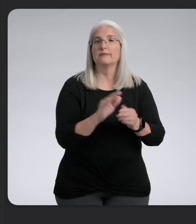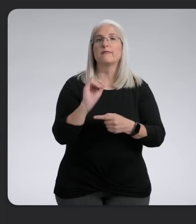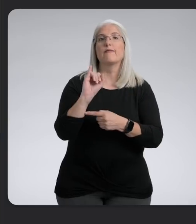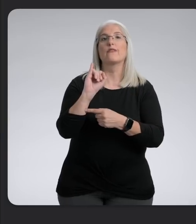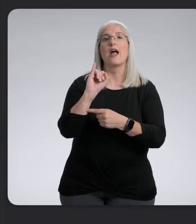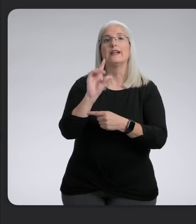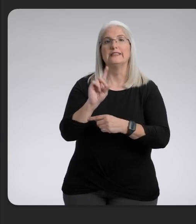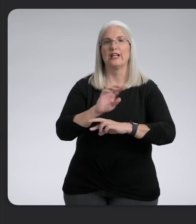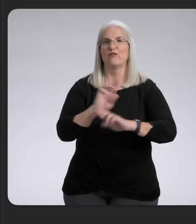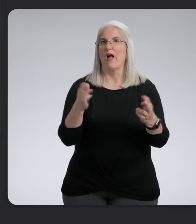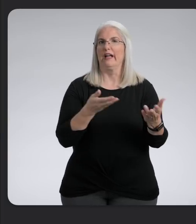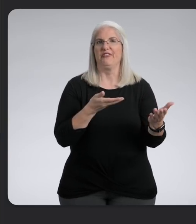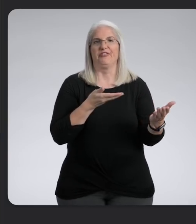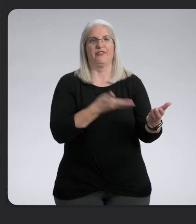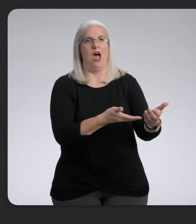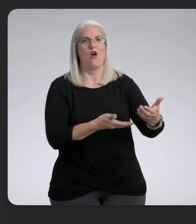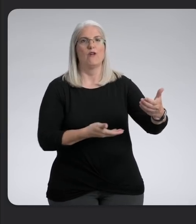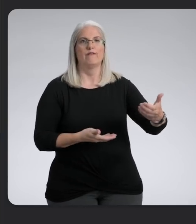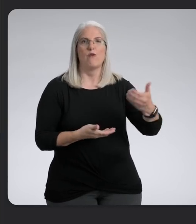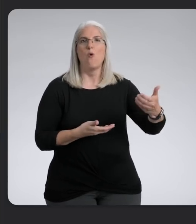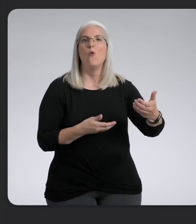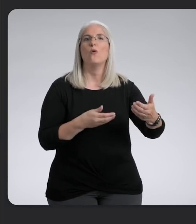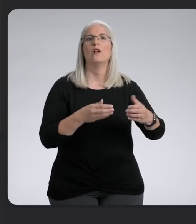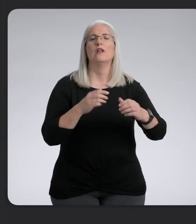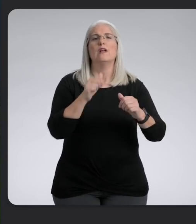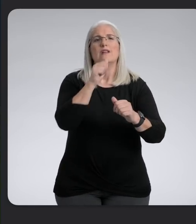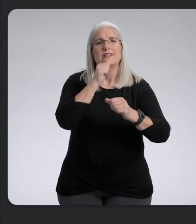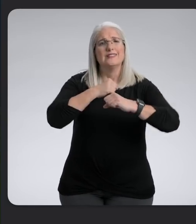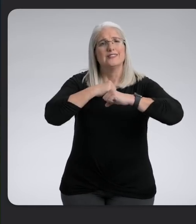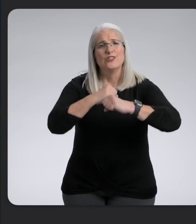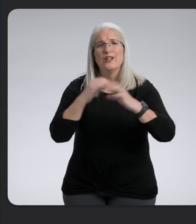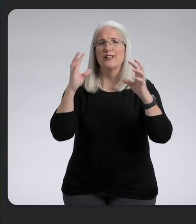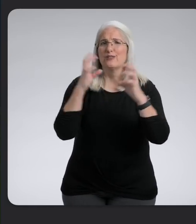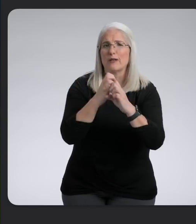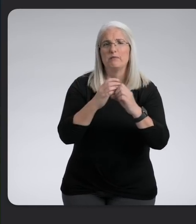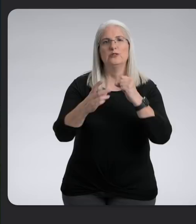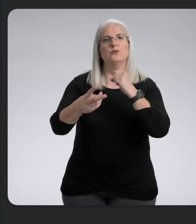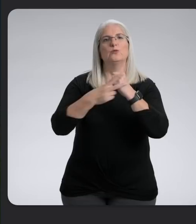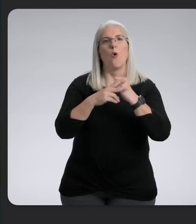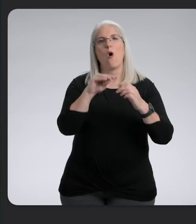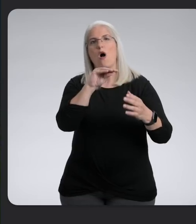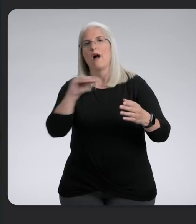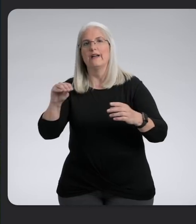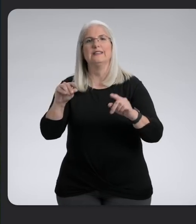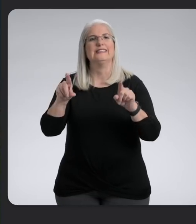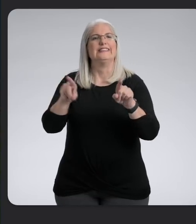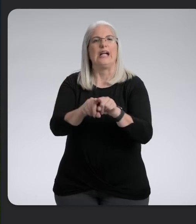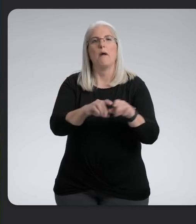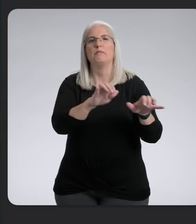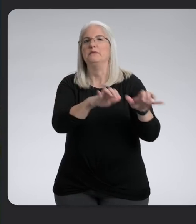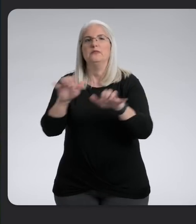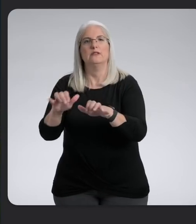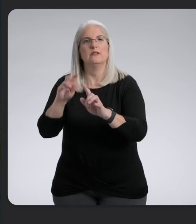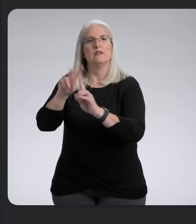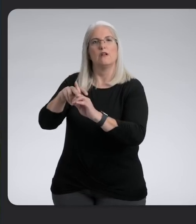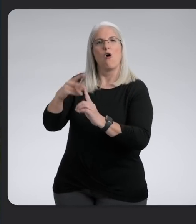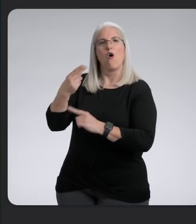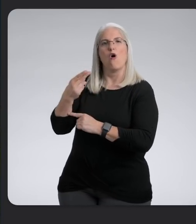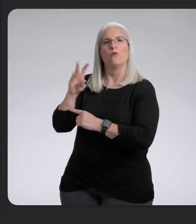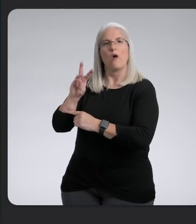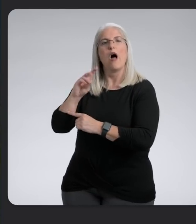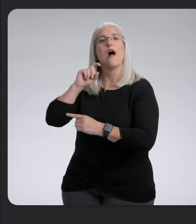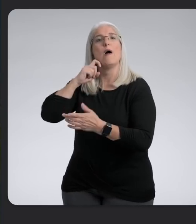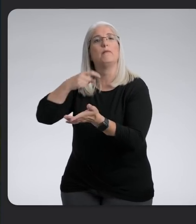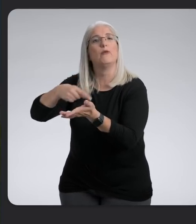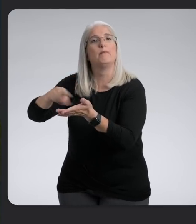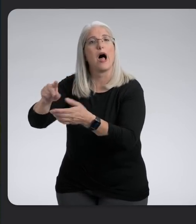Wallet, encrypted and safely stored in the secure element, the same hardware technology that makes Apple Pay private and